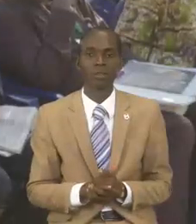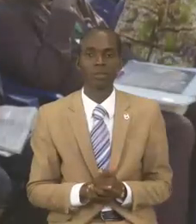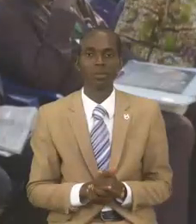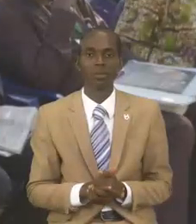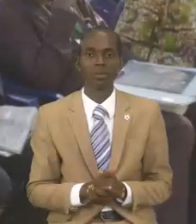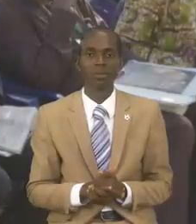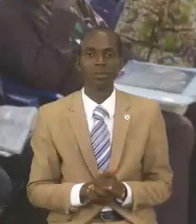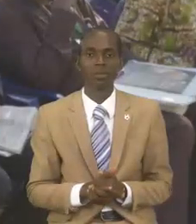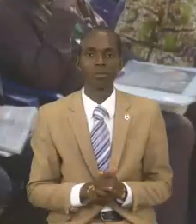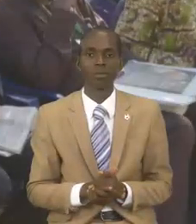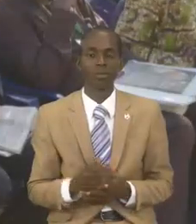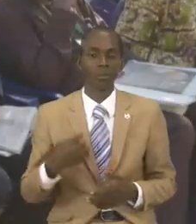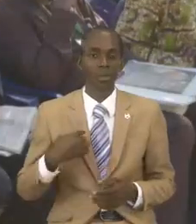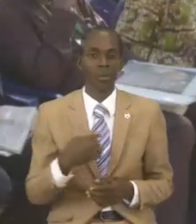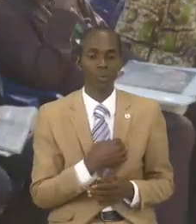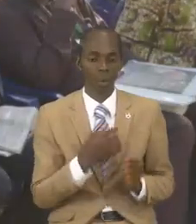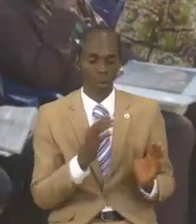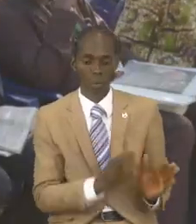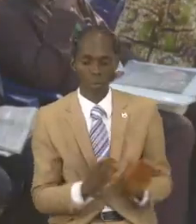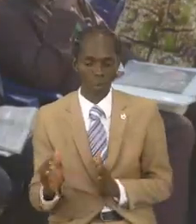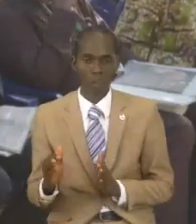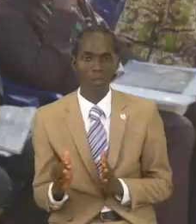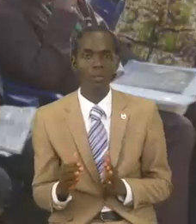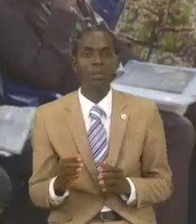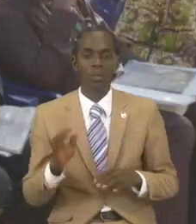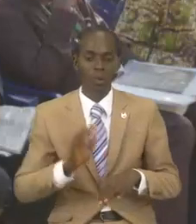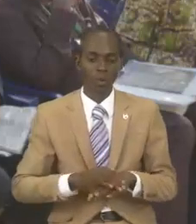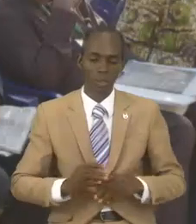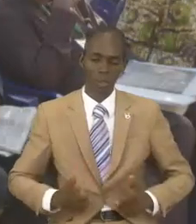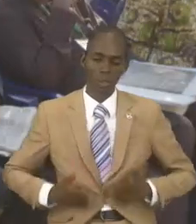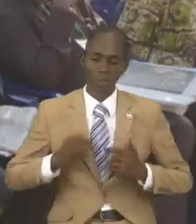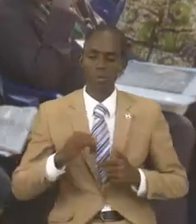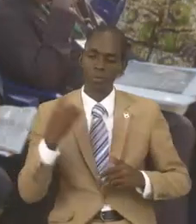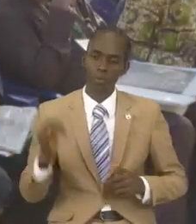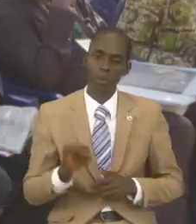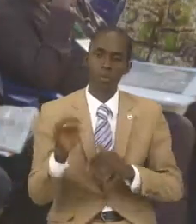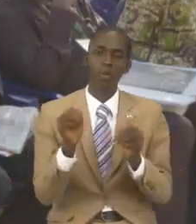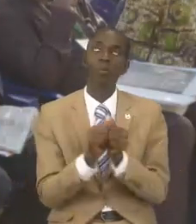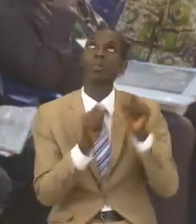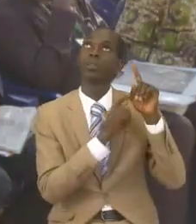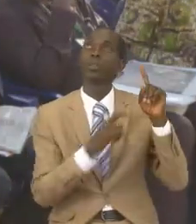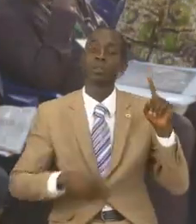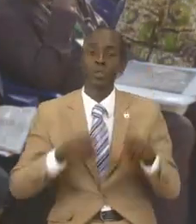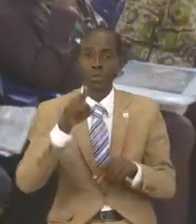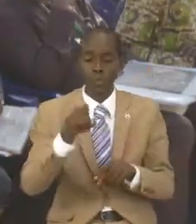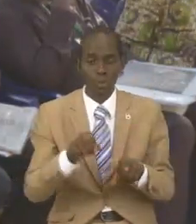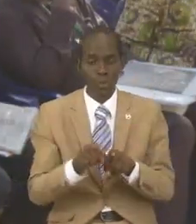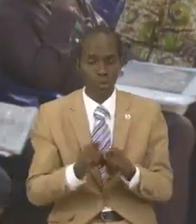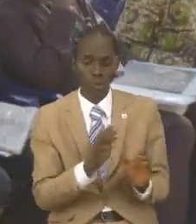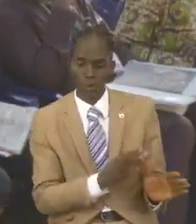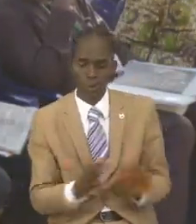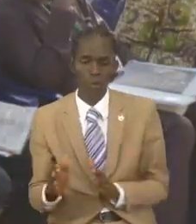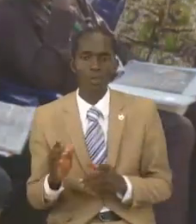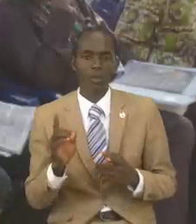We plan on living forever with the Lord. Amen. You plan on living forever with